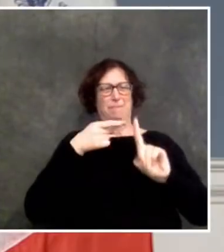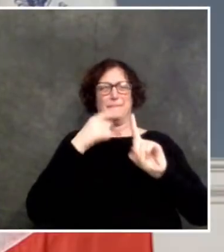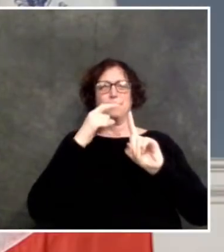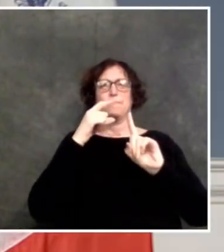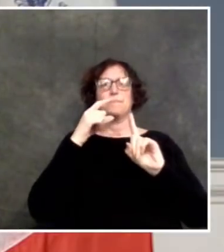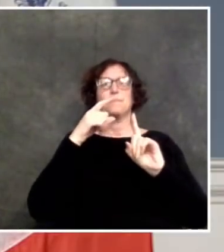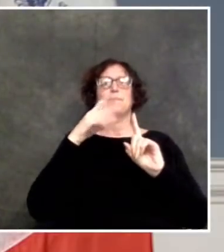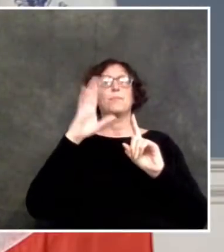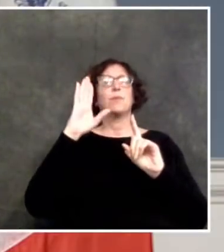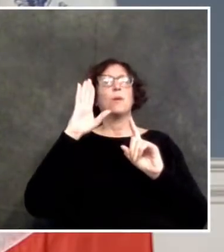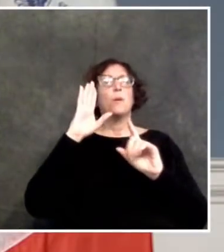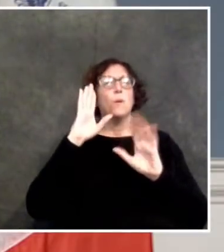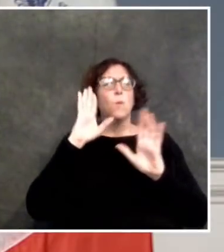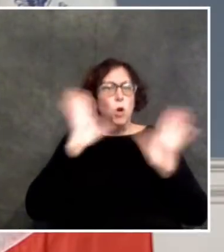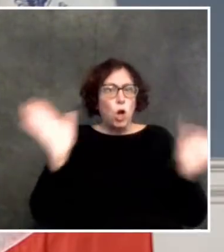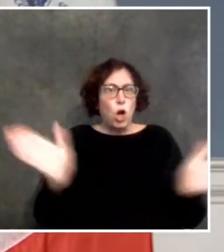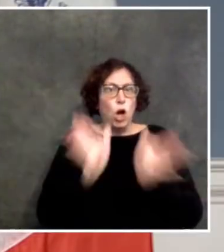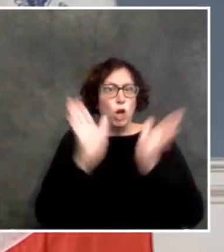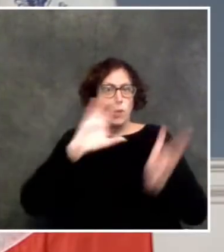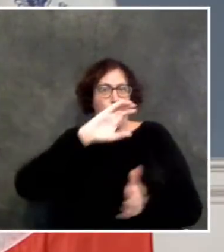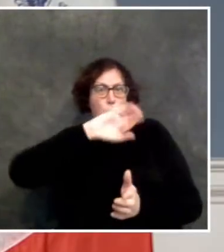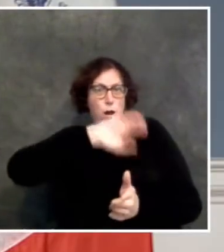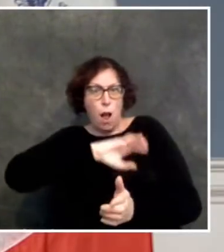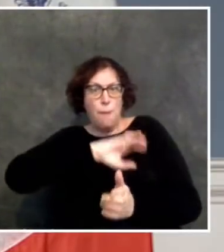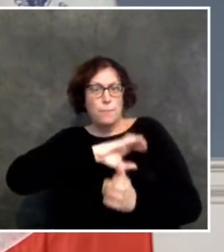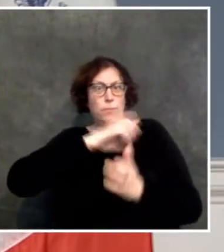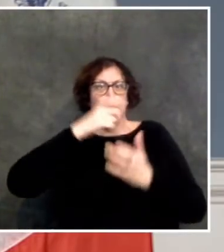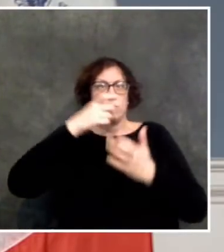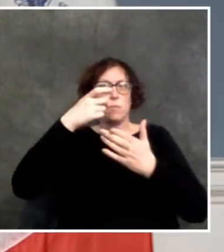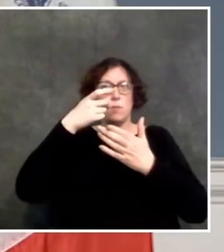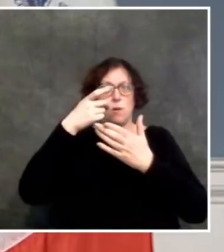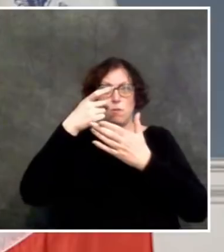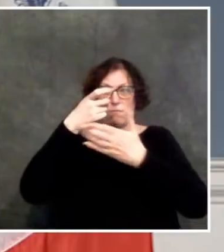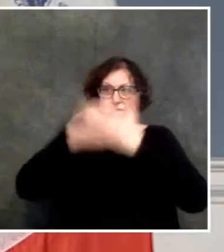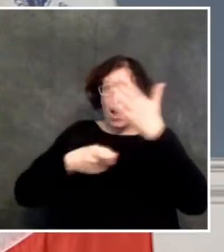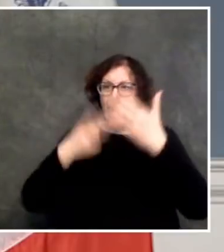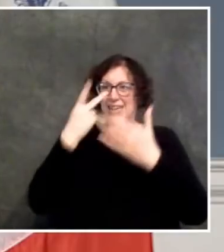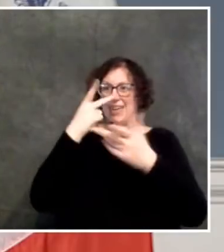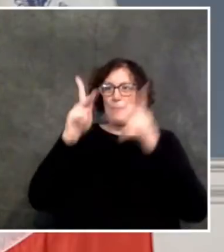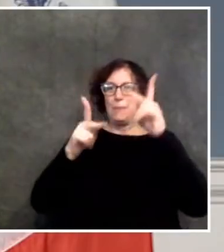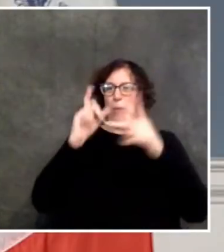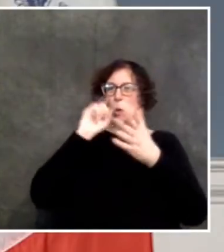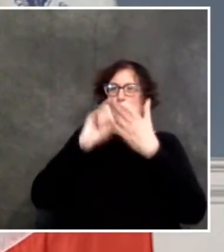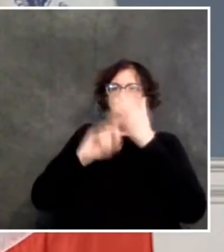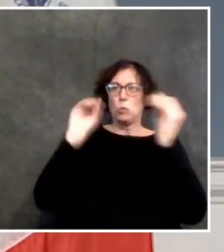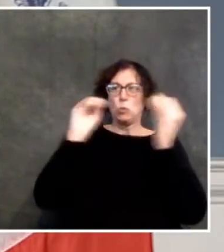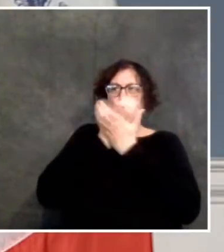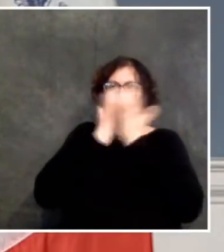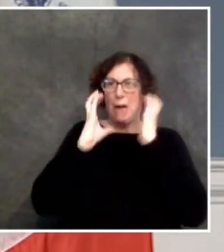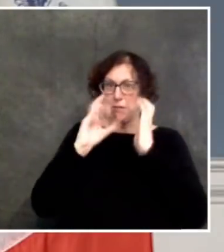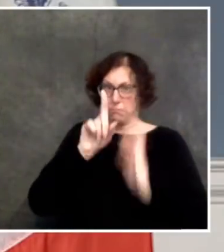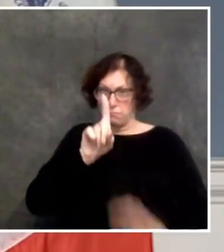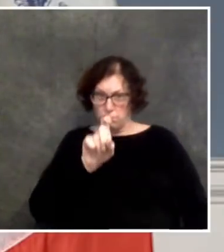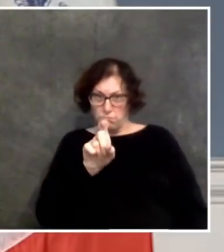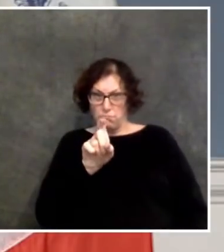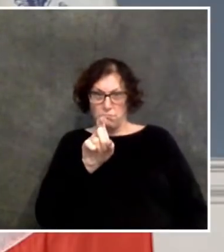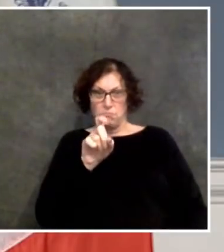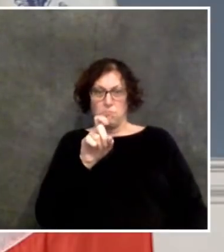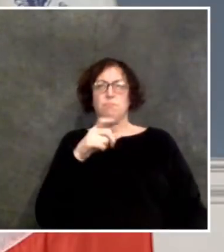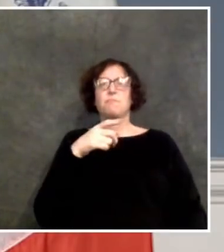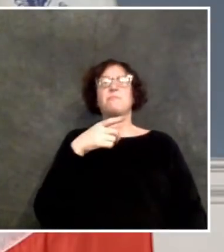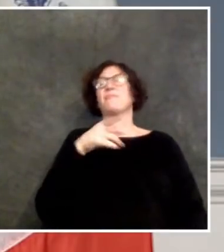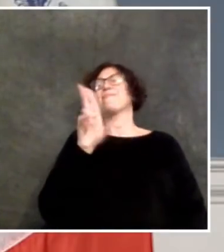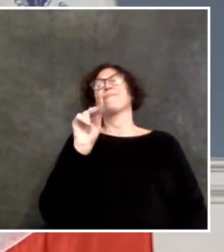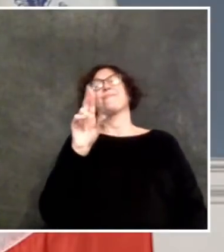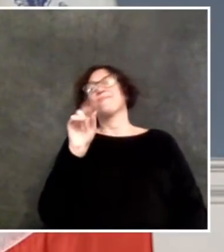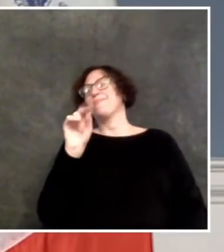Dr. Barbeau add. No, I am not anticipating enforcement at this point. This is an advisory.